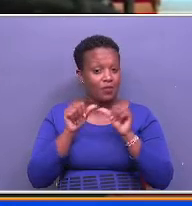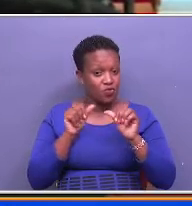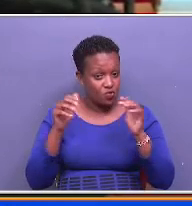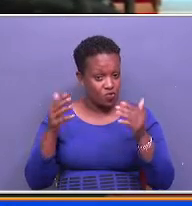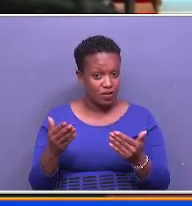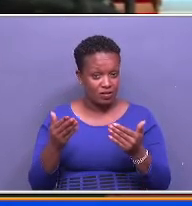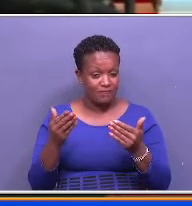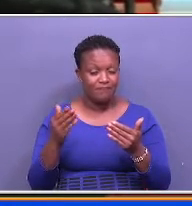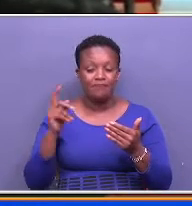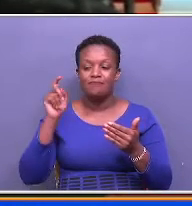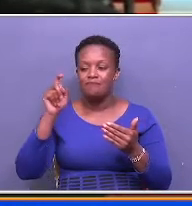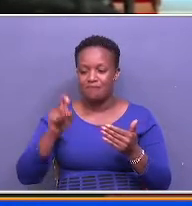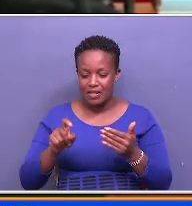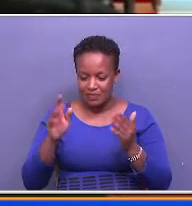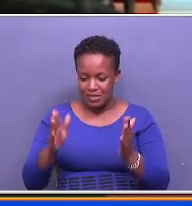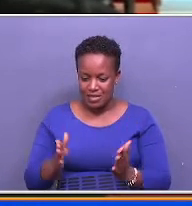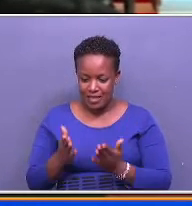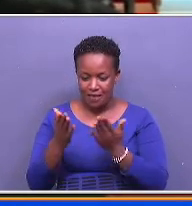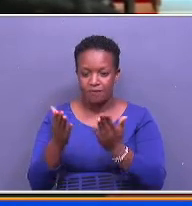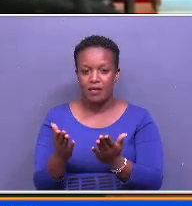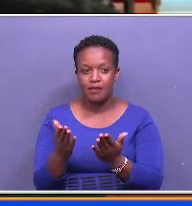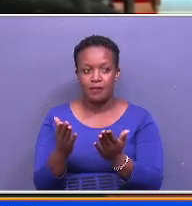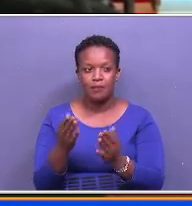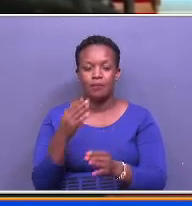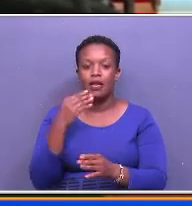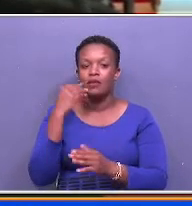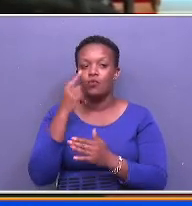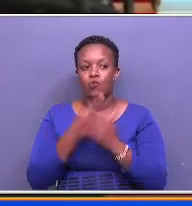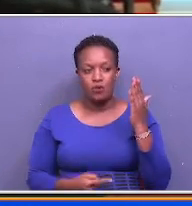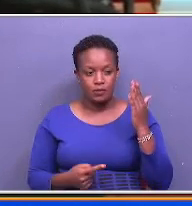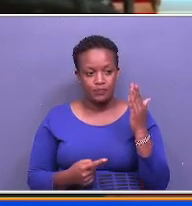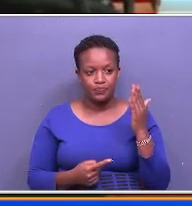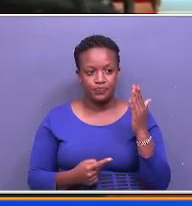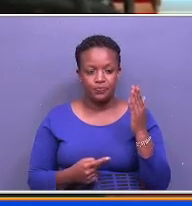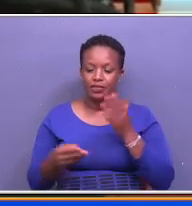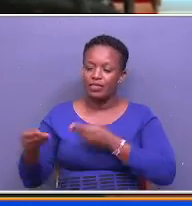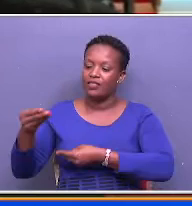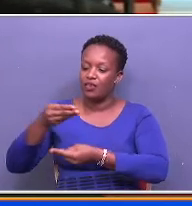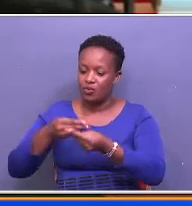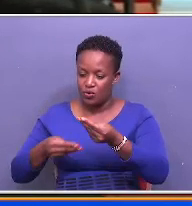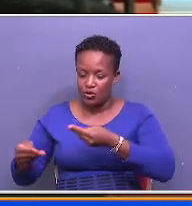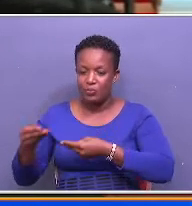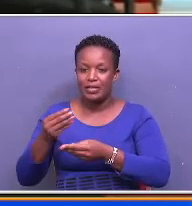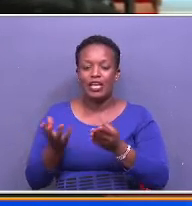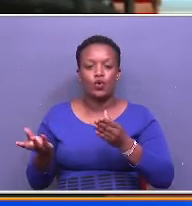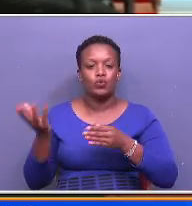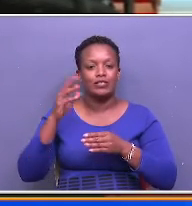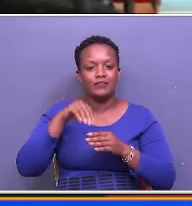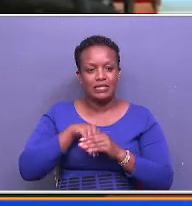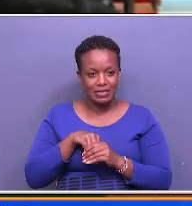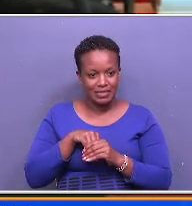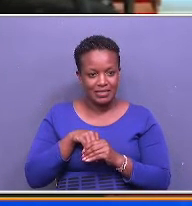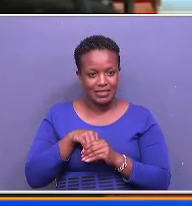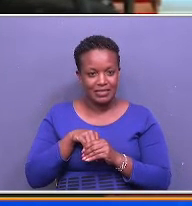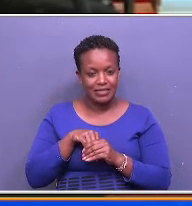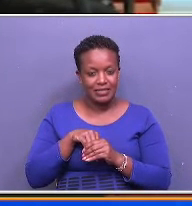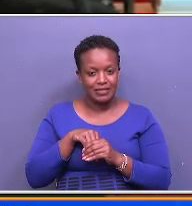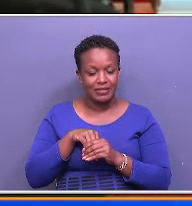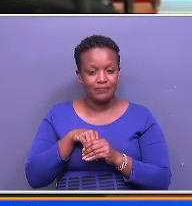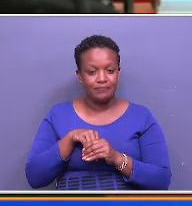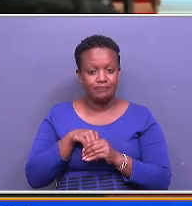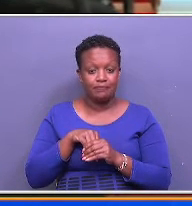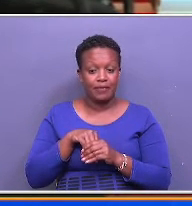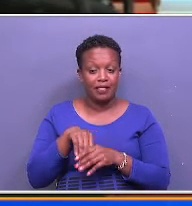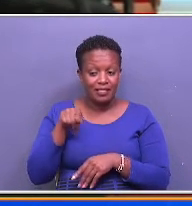to be provided for by the economic inclusivity. That's really